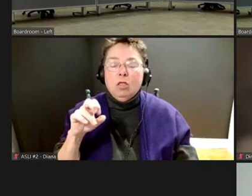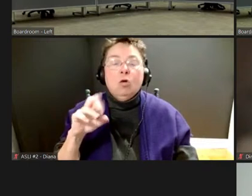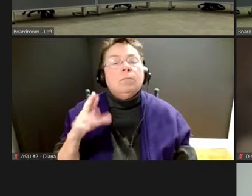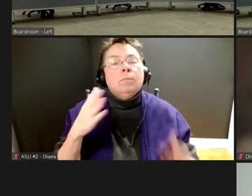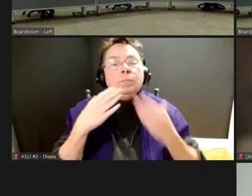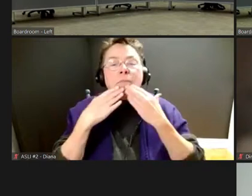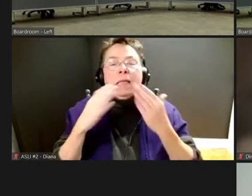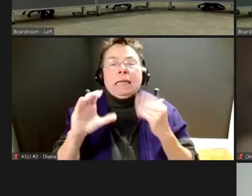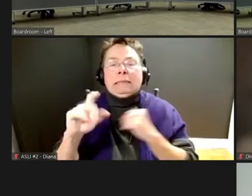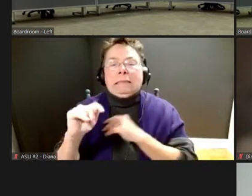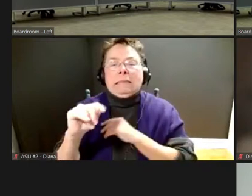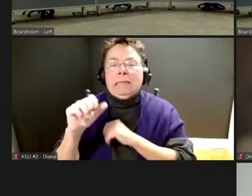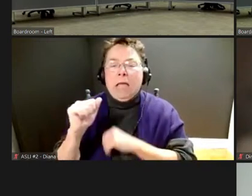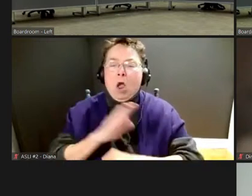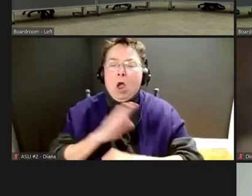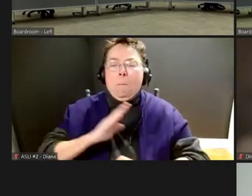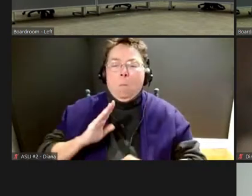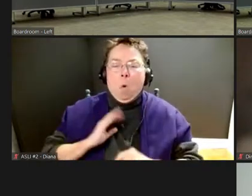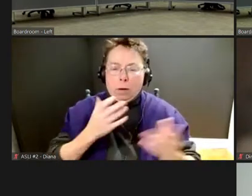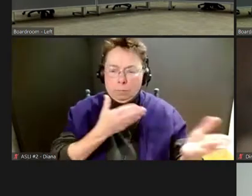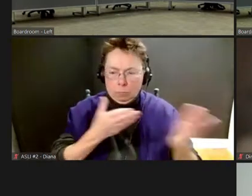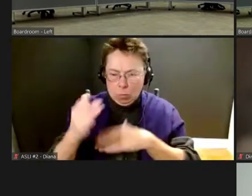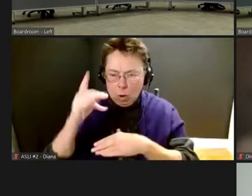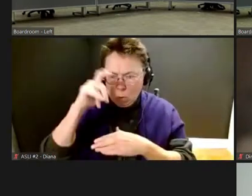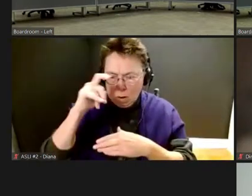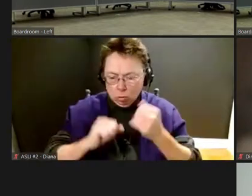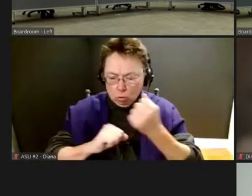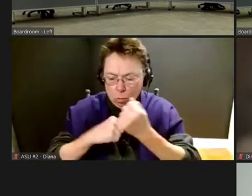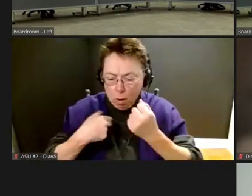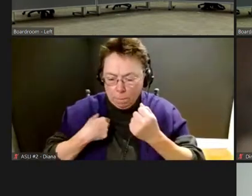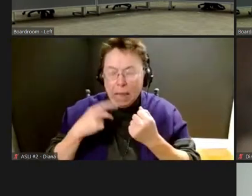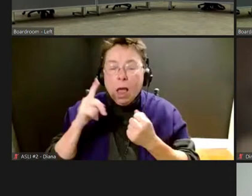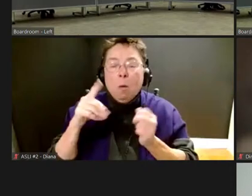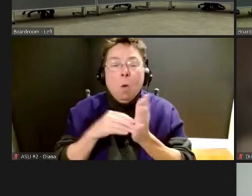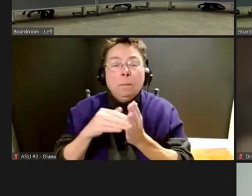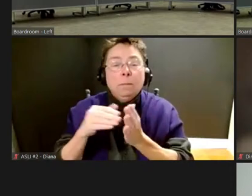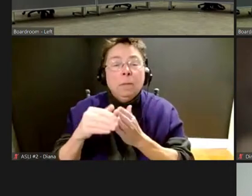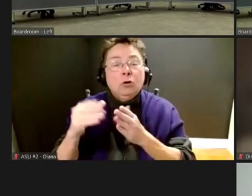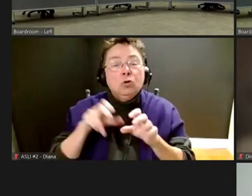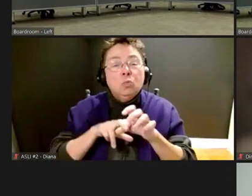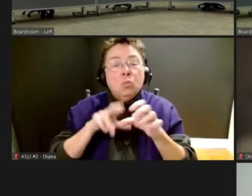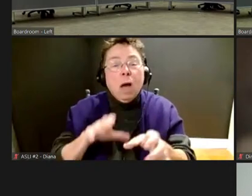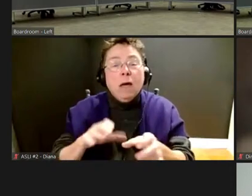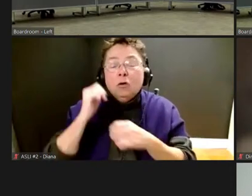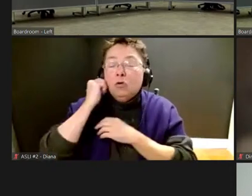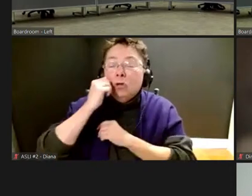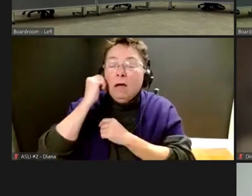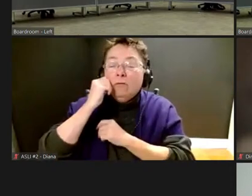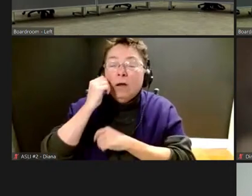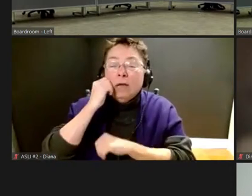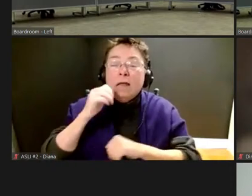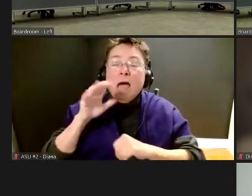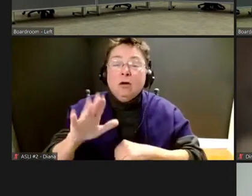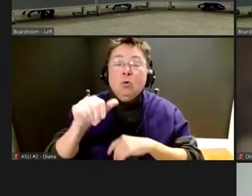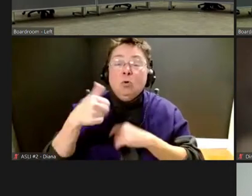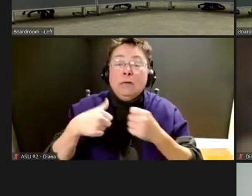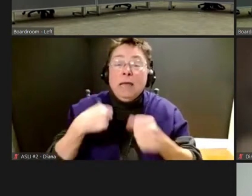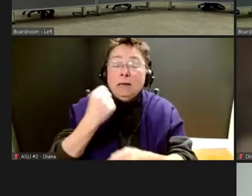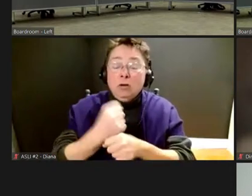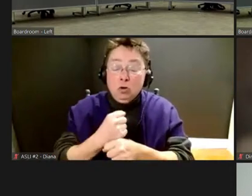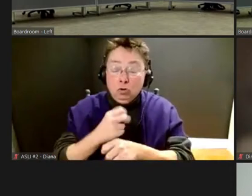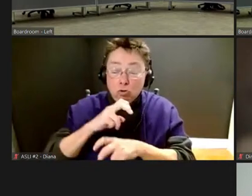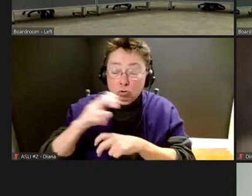the wisdom they bring to an organization that supports me and 1 million riders each day. Your combined 10 years of transit experience